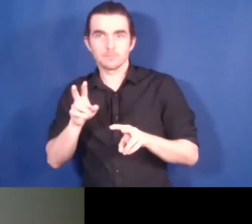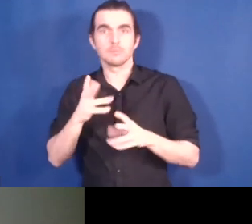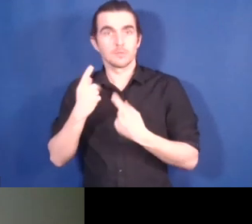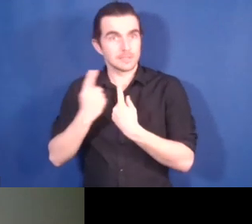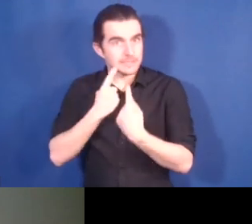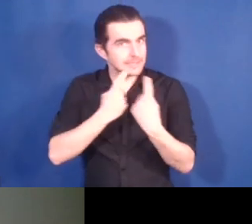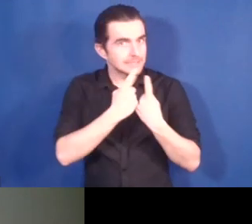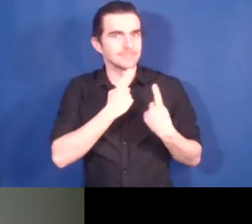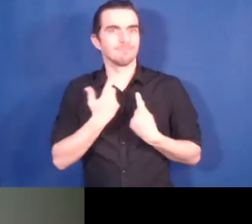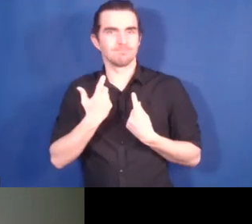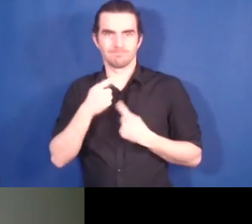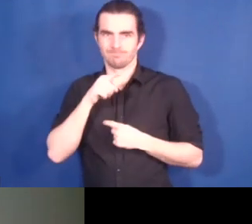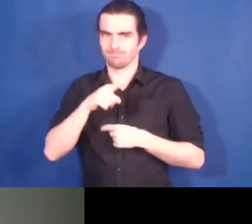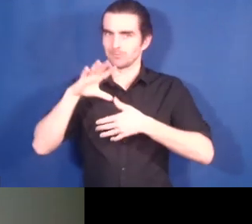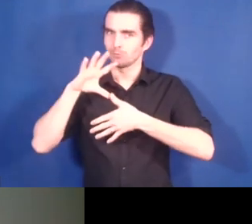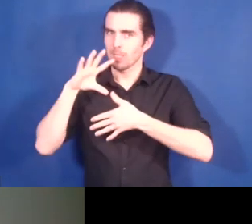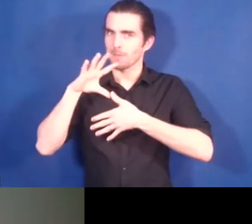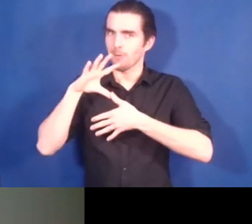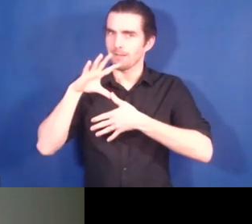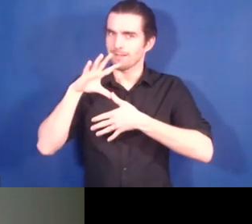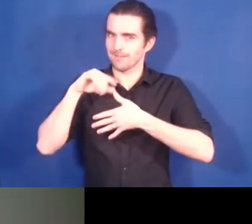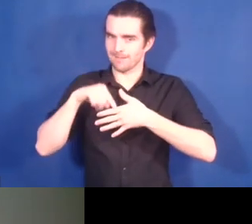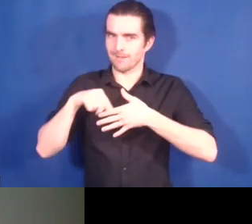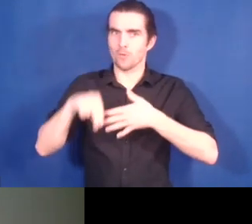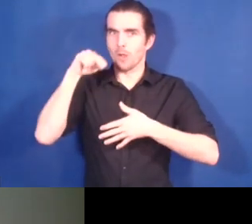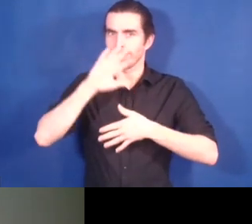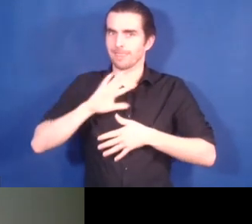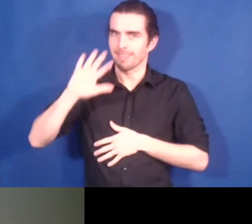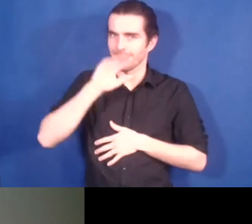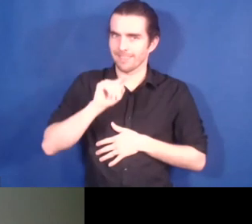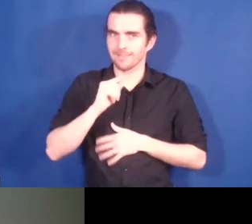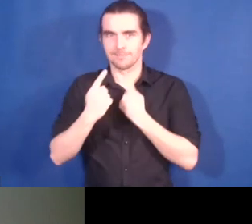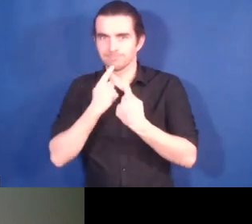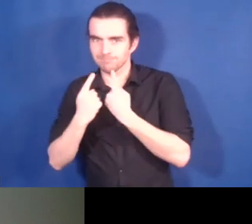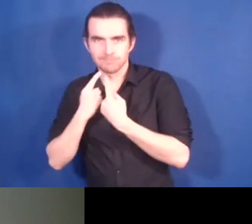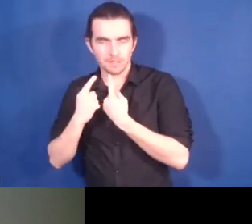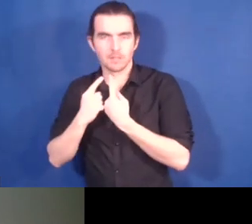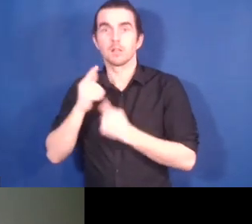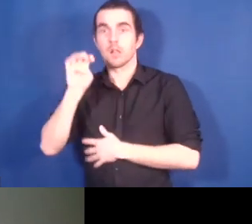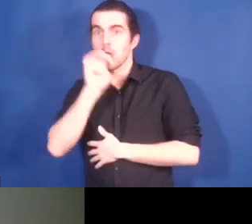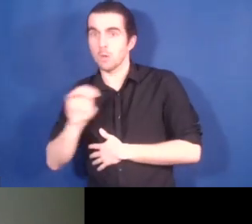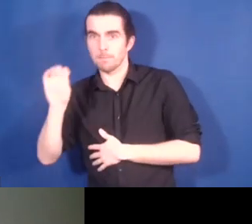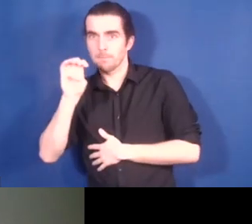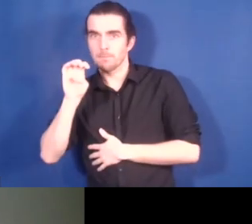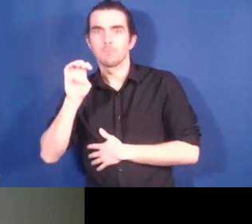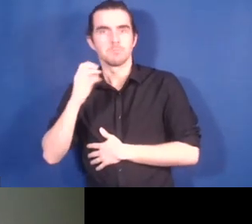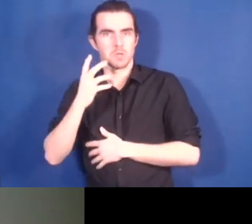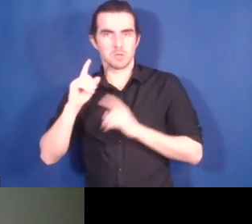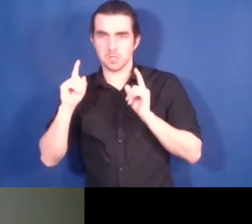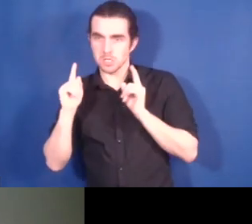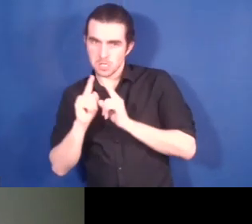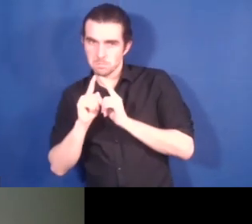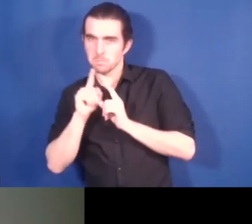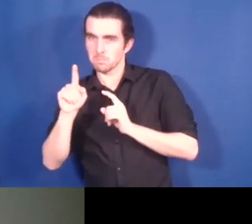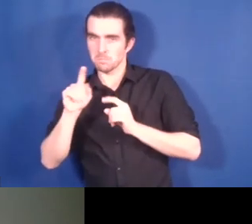is tremendously clear and has been very clear around the process of coming to the Global Compact on Refugees was the need to expand third